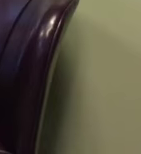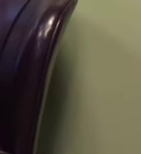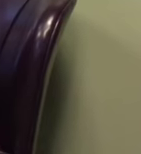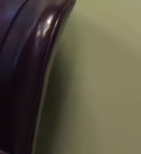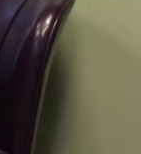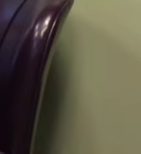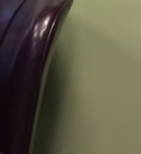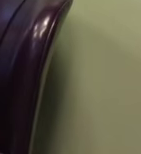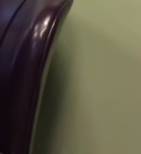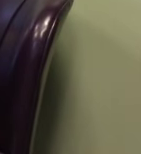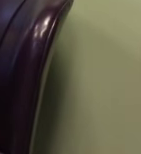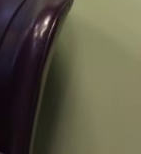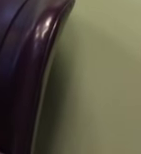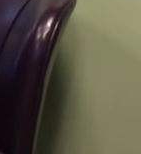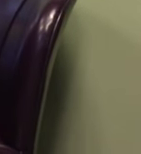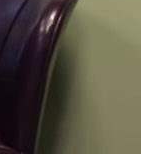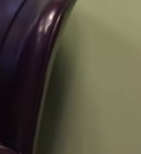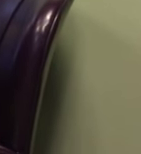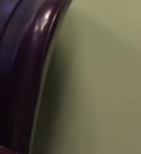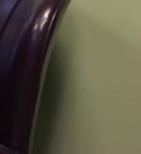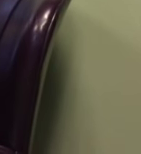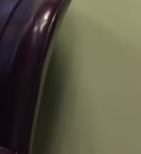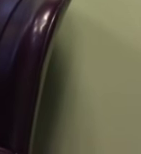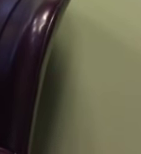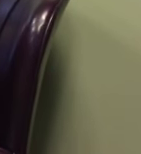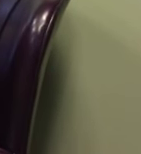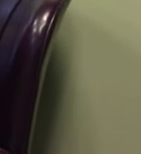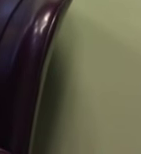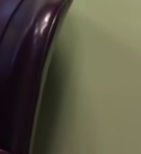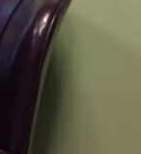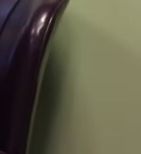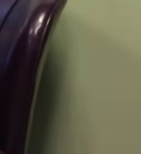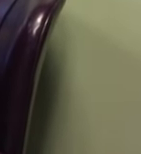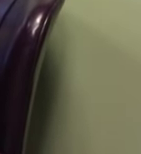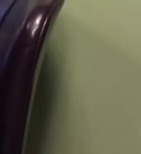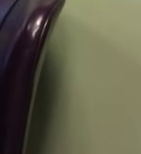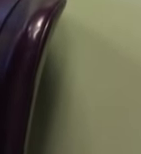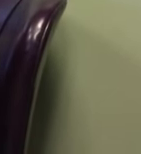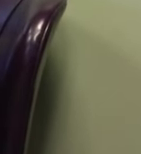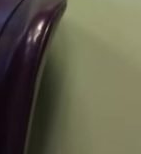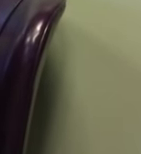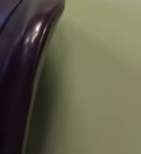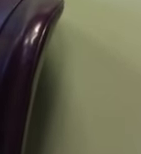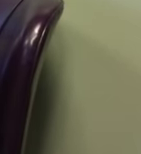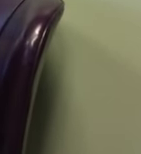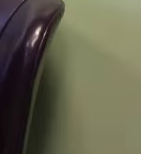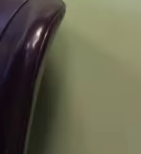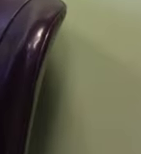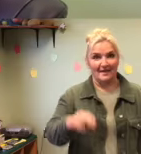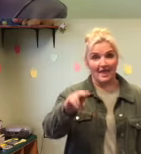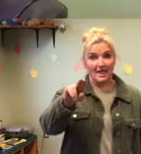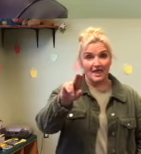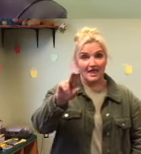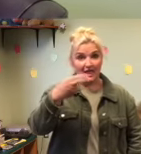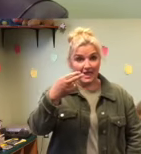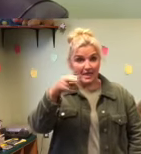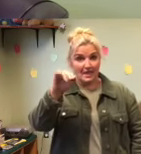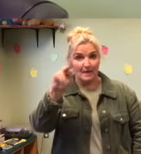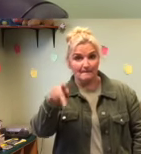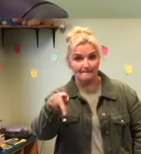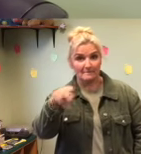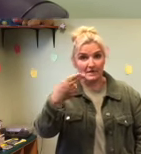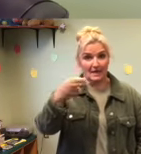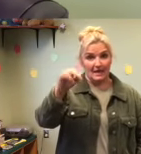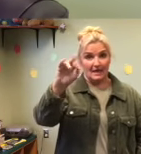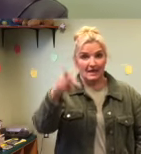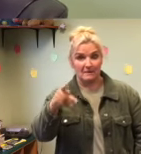I'll take your silence as a yes. And because you're out there. Hello. A